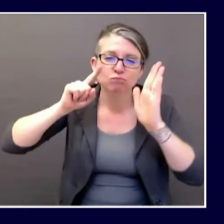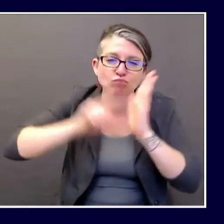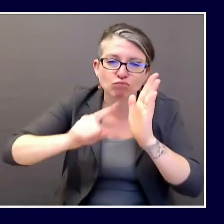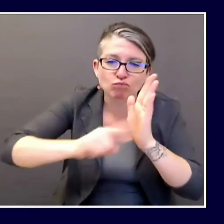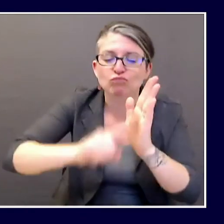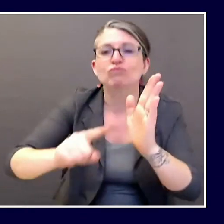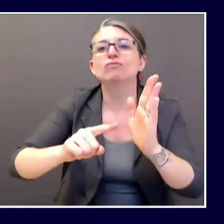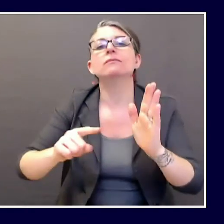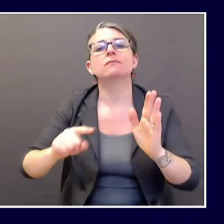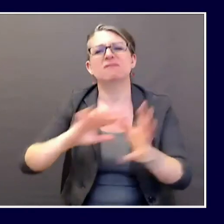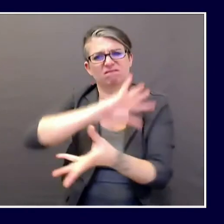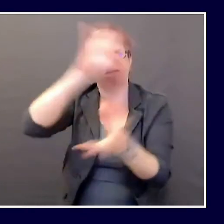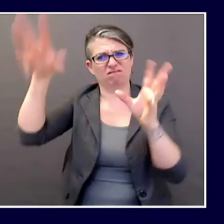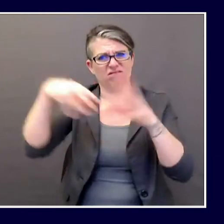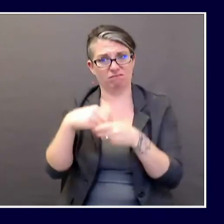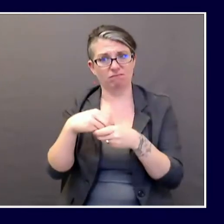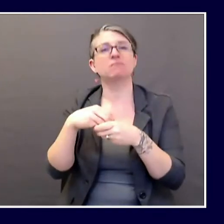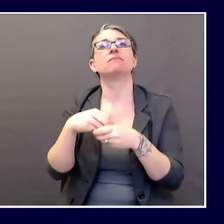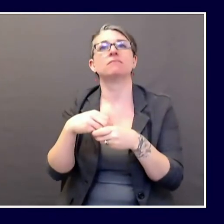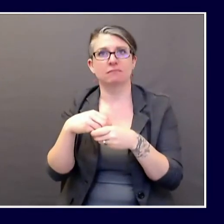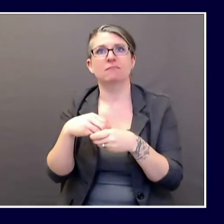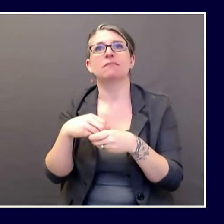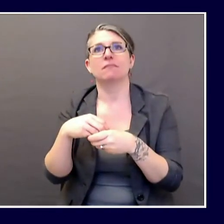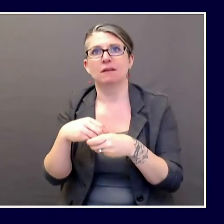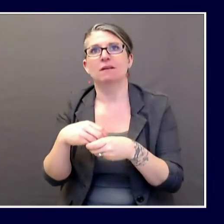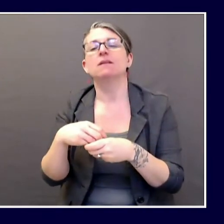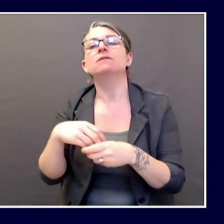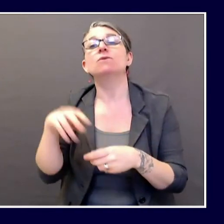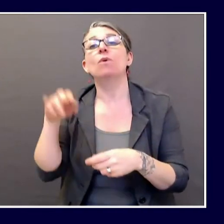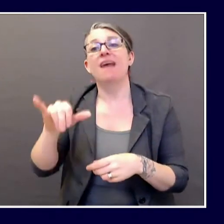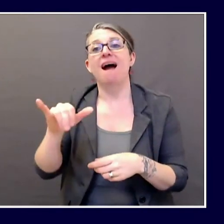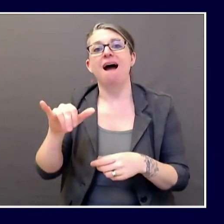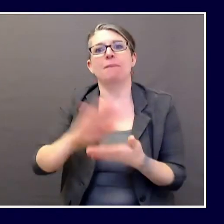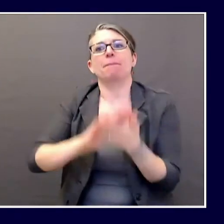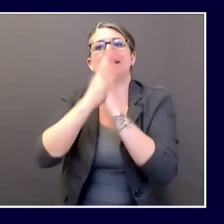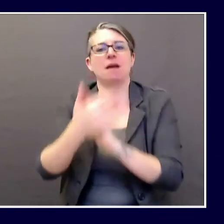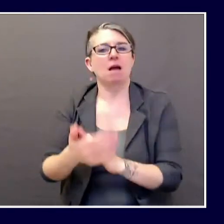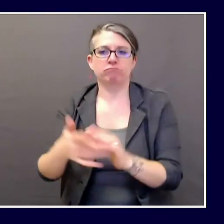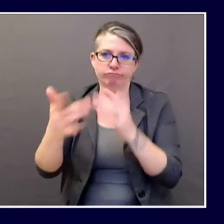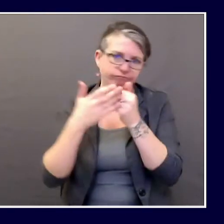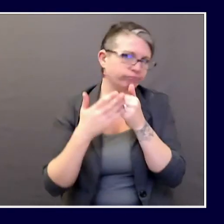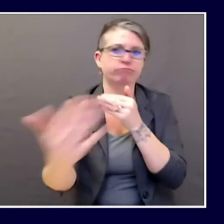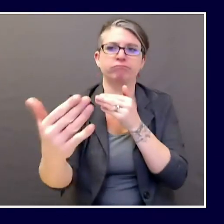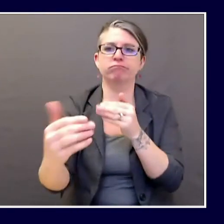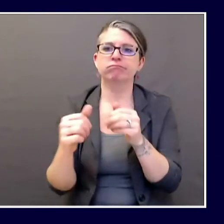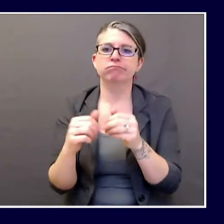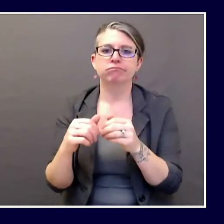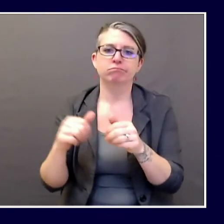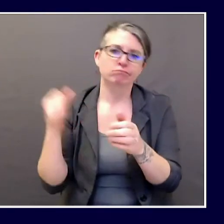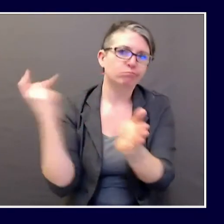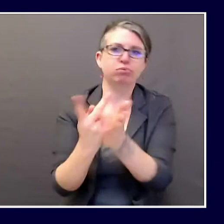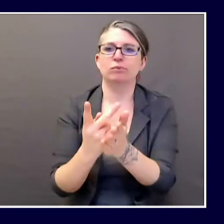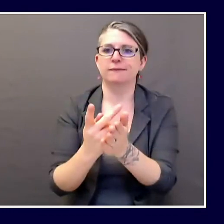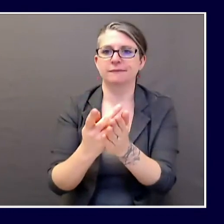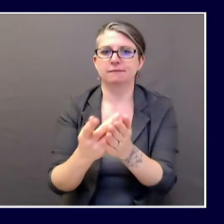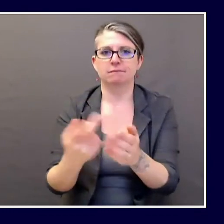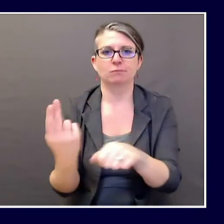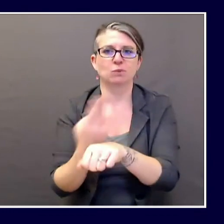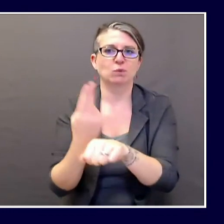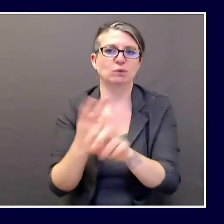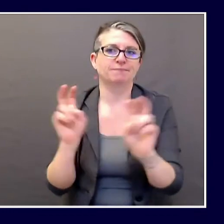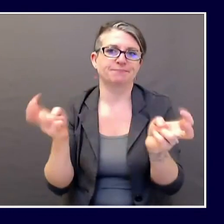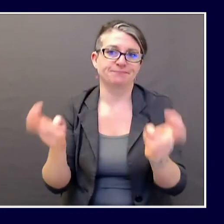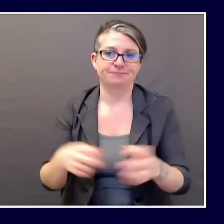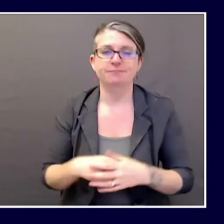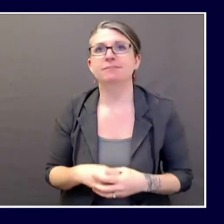through the authorization is and has in any way cut any corners. The other process, the full authorization